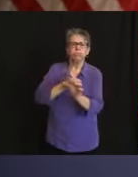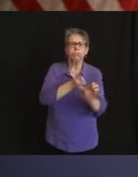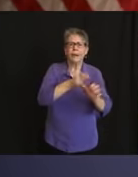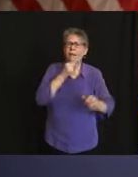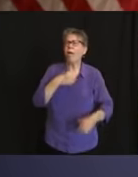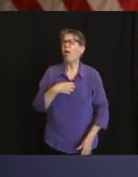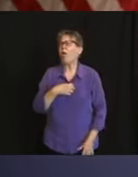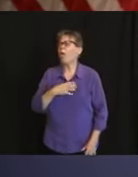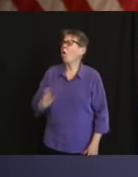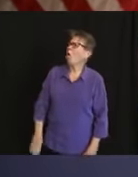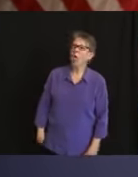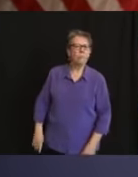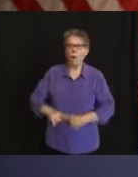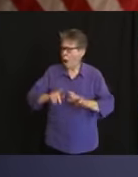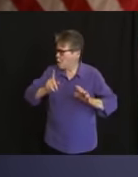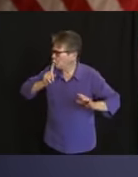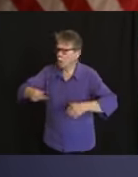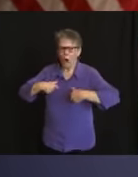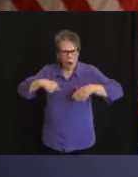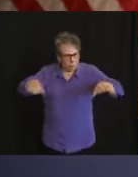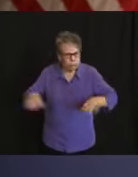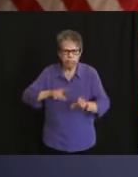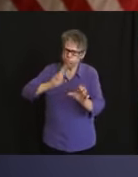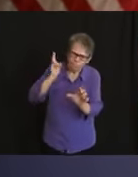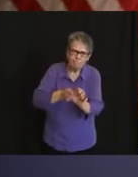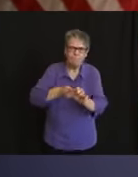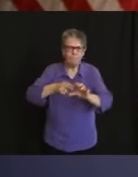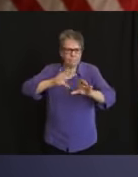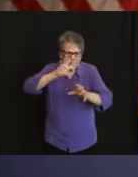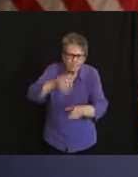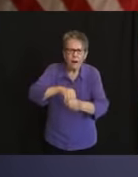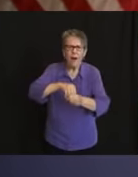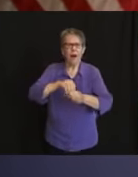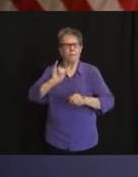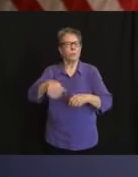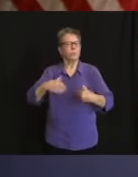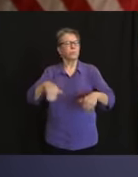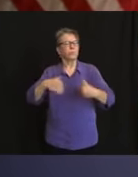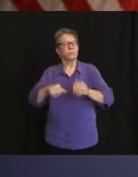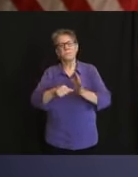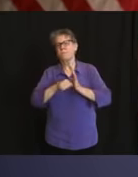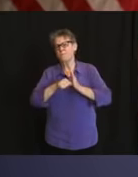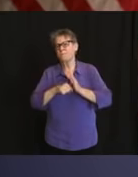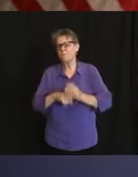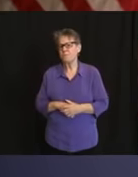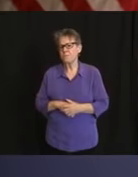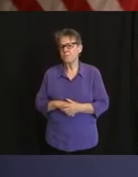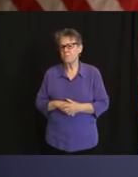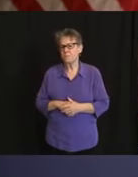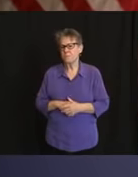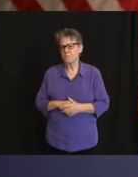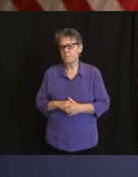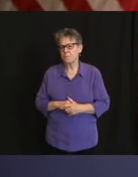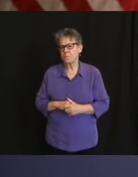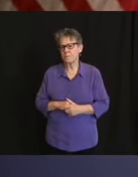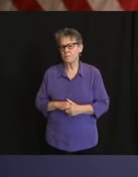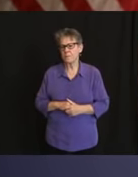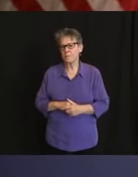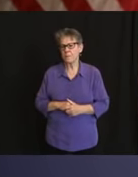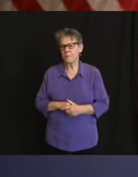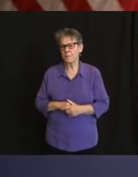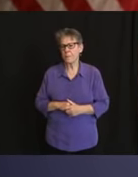keep these to just a short handful of questions, that would be a big help for us, if you don't mind. And John, we'll start